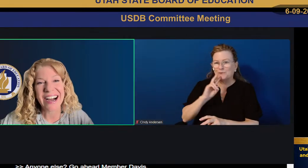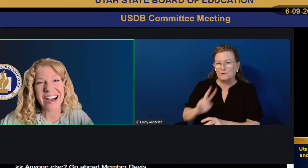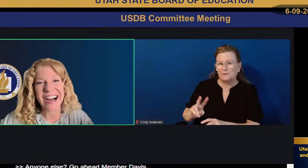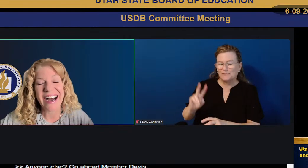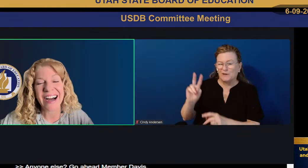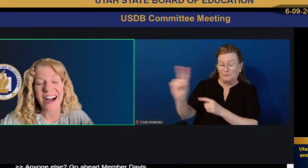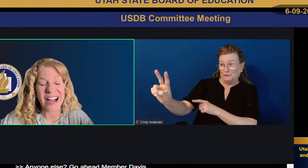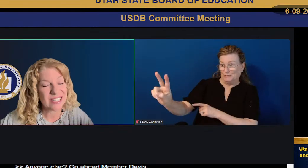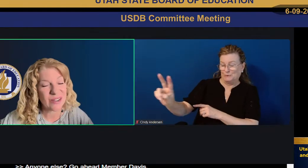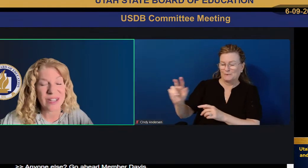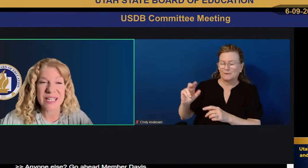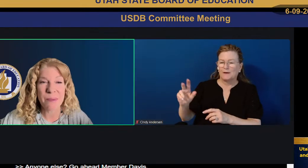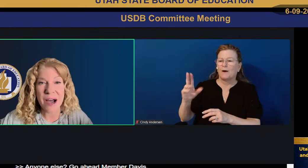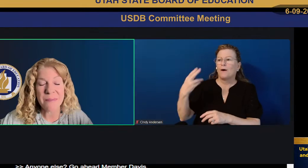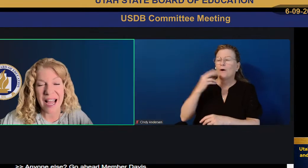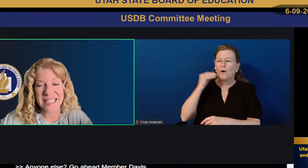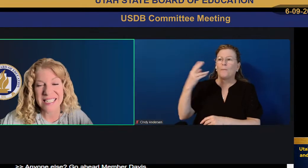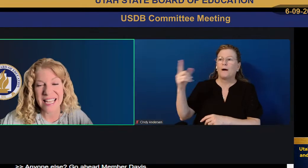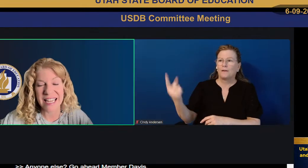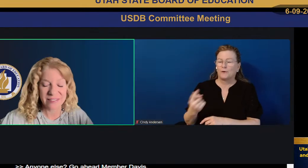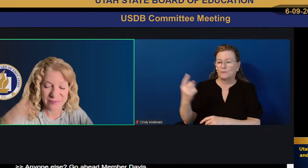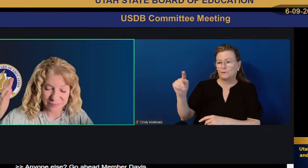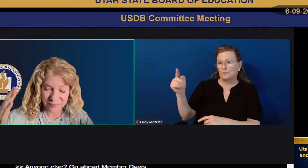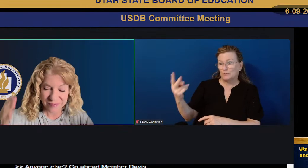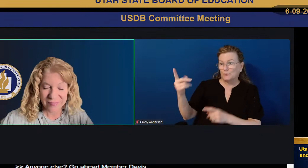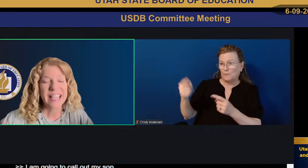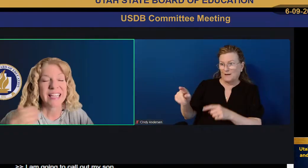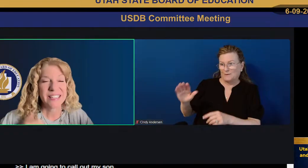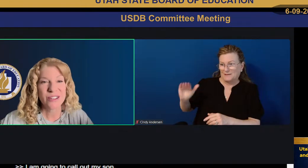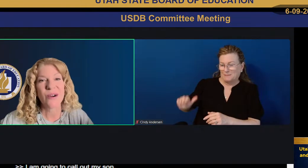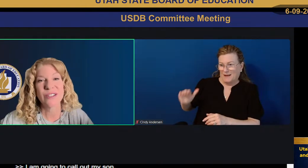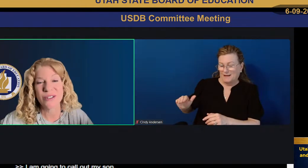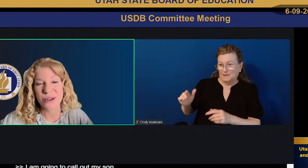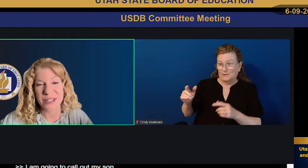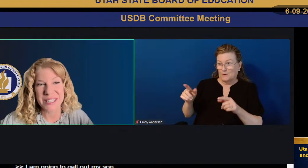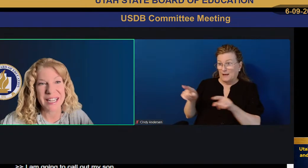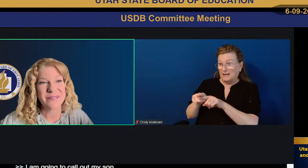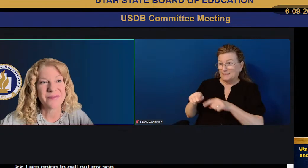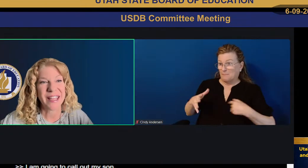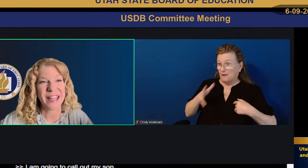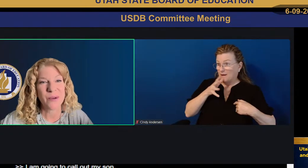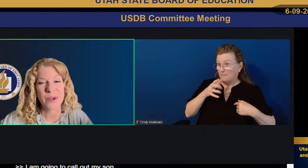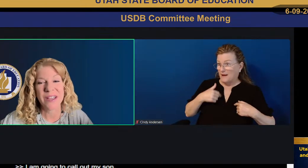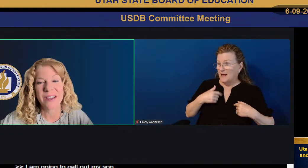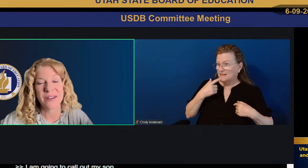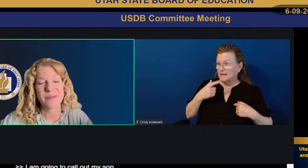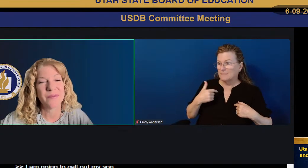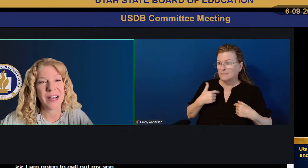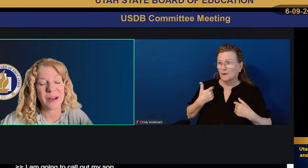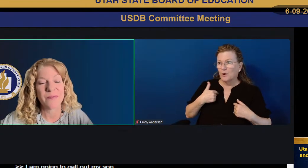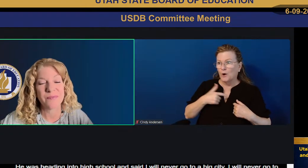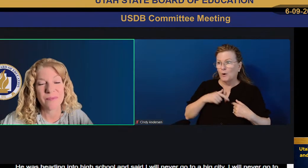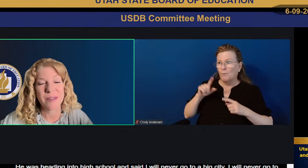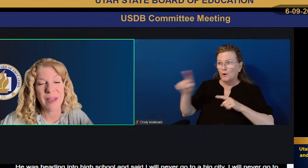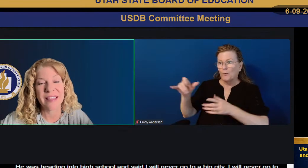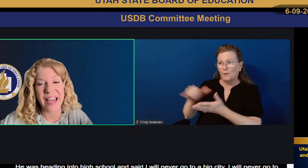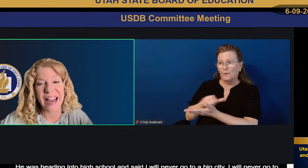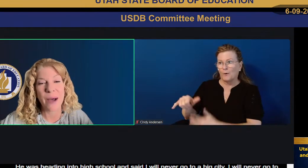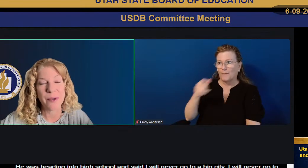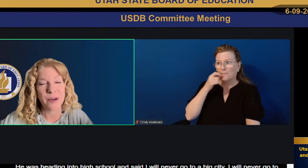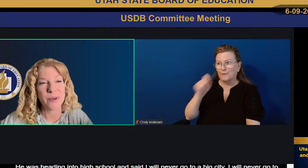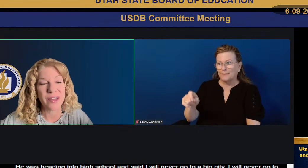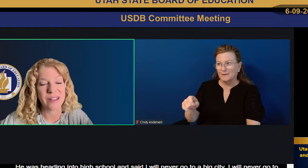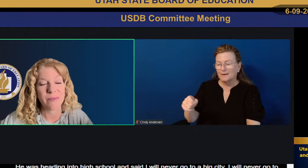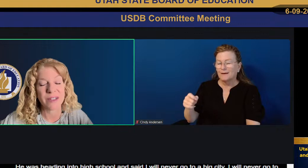And so as a mom, I said, he's going to New York City. And we made